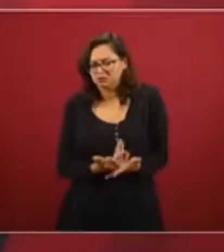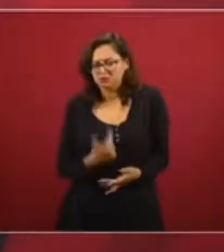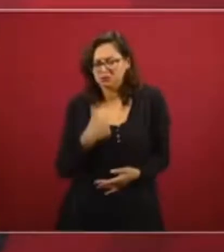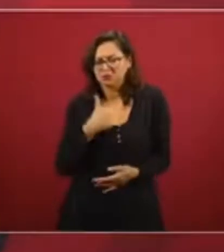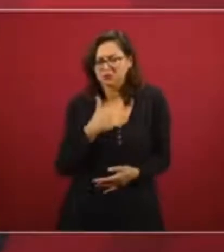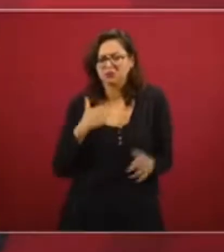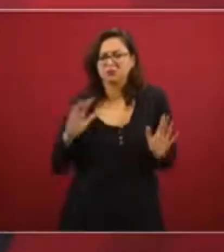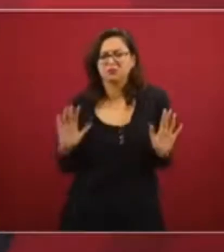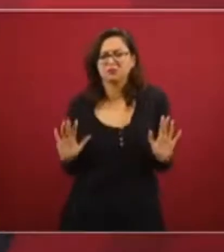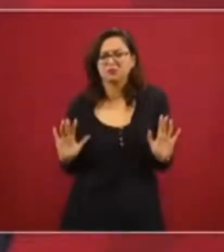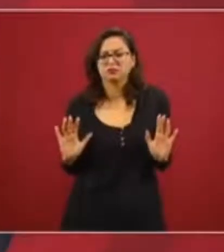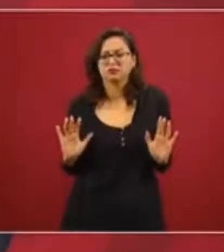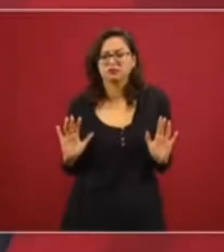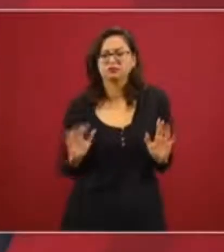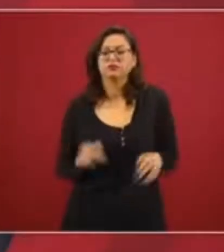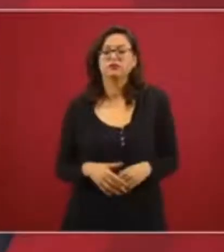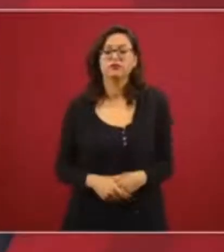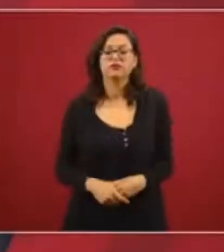Porque